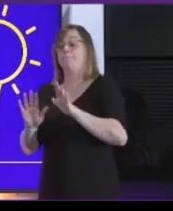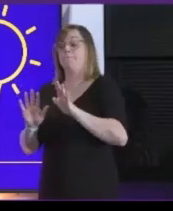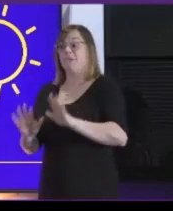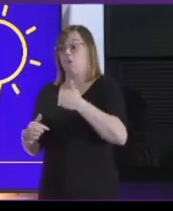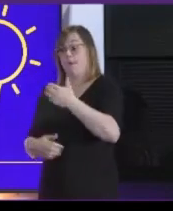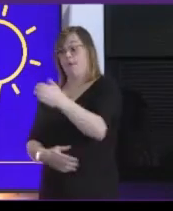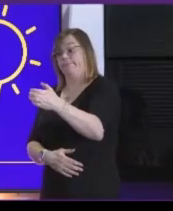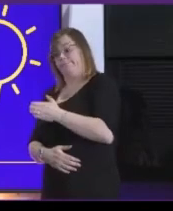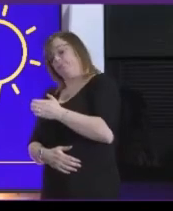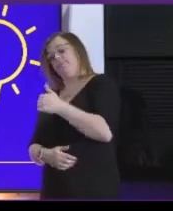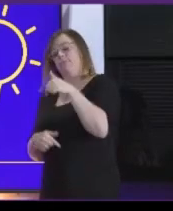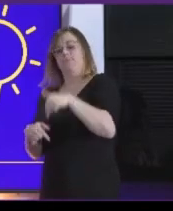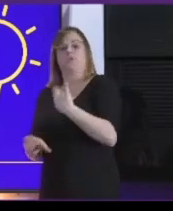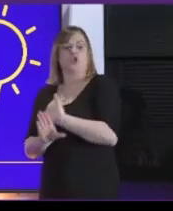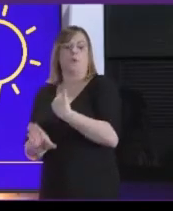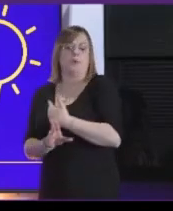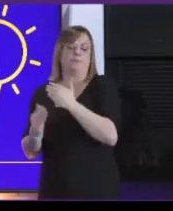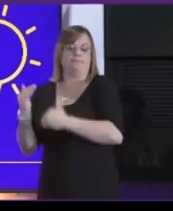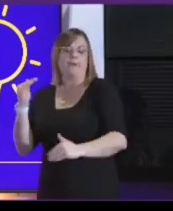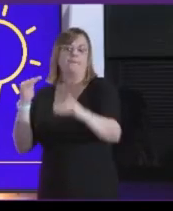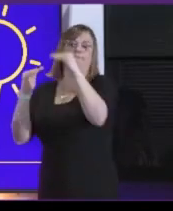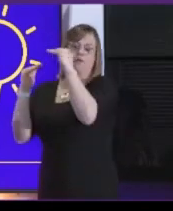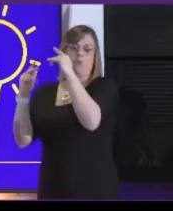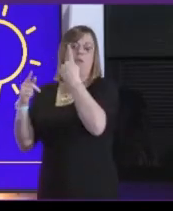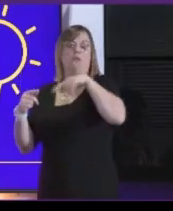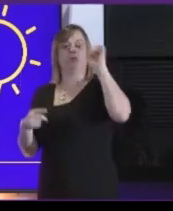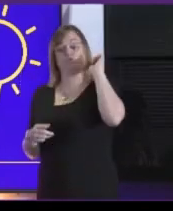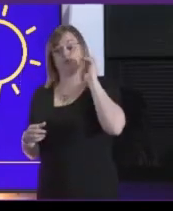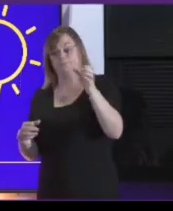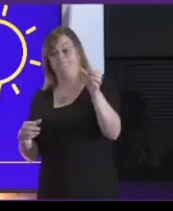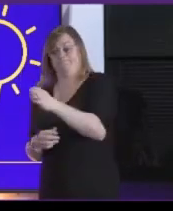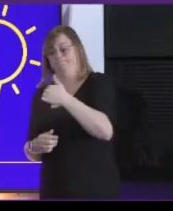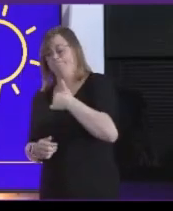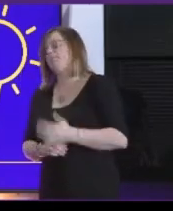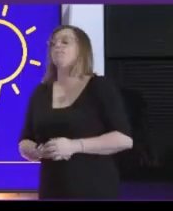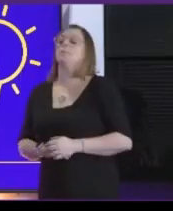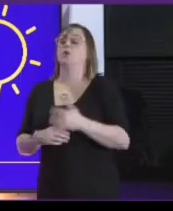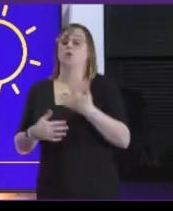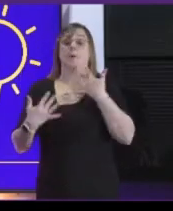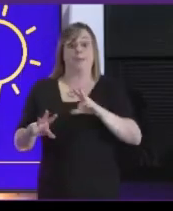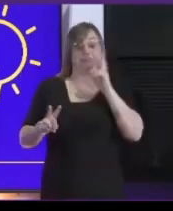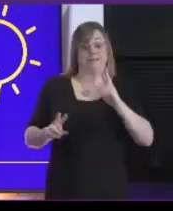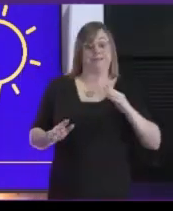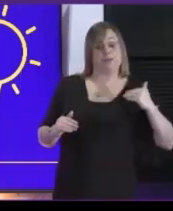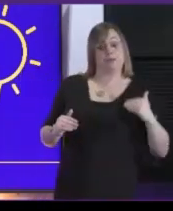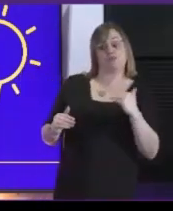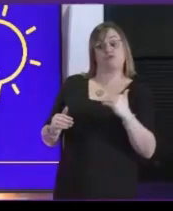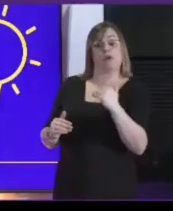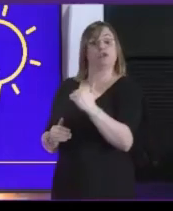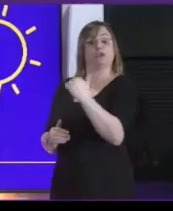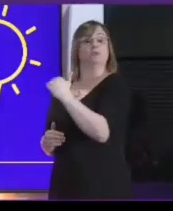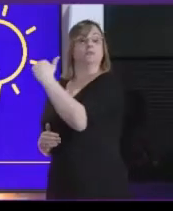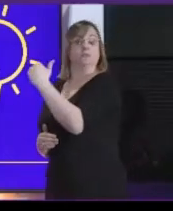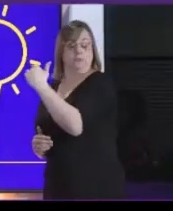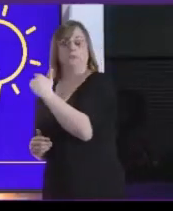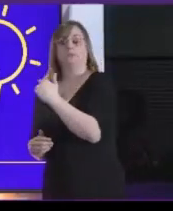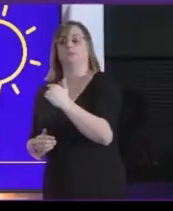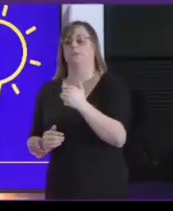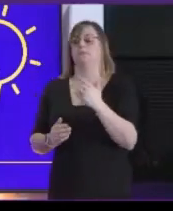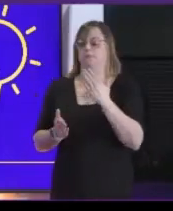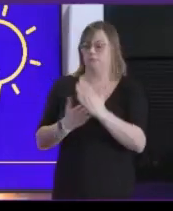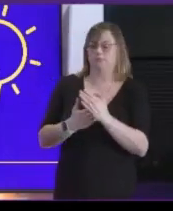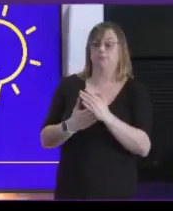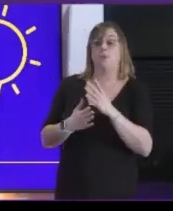the bureaucracy at the federal level last year. So I've seen this, and I really, really